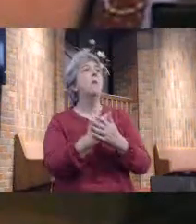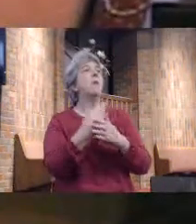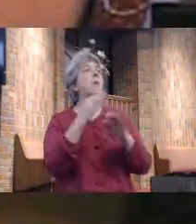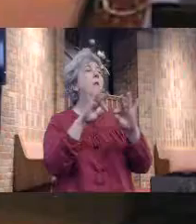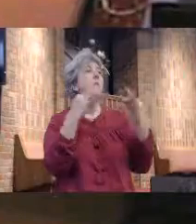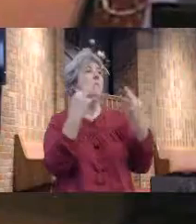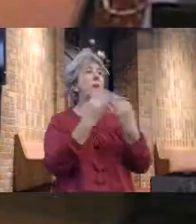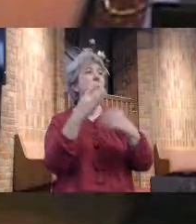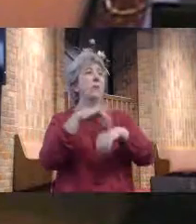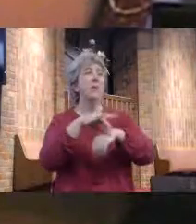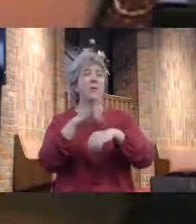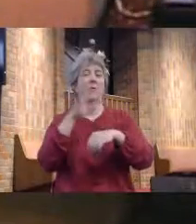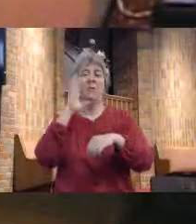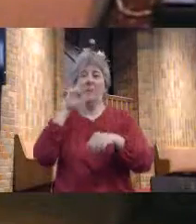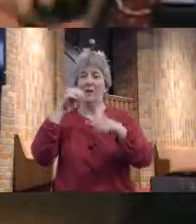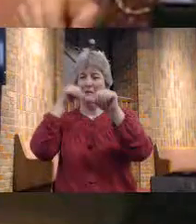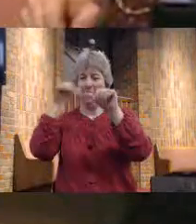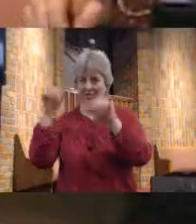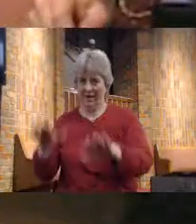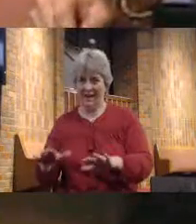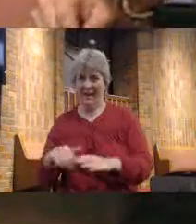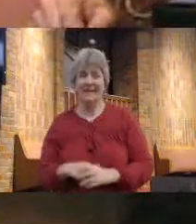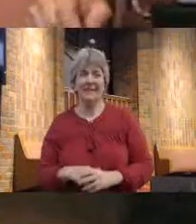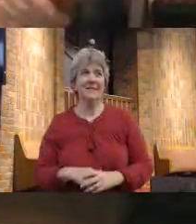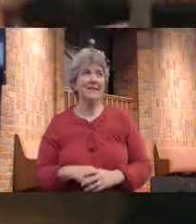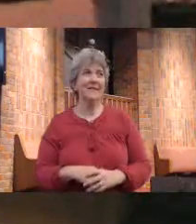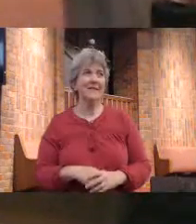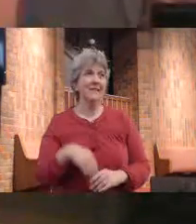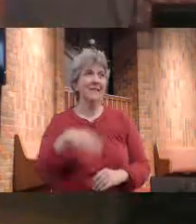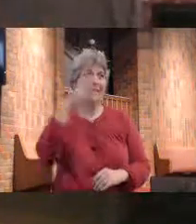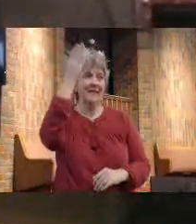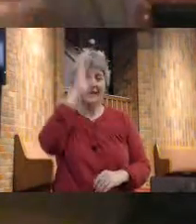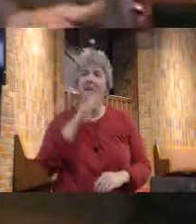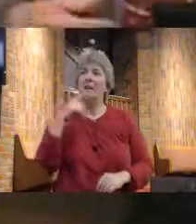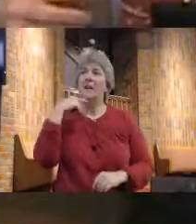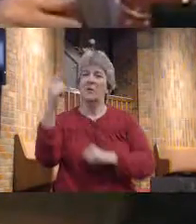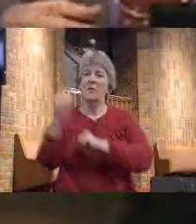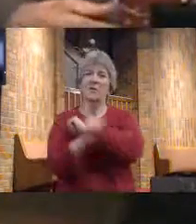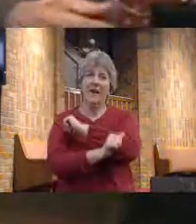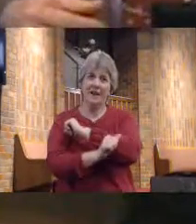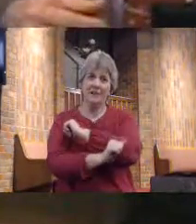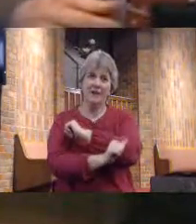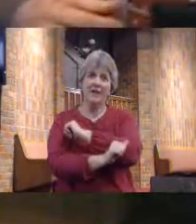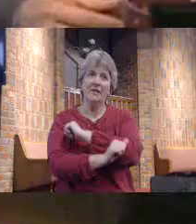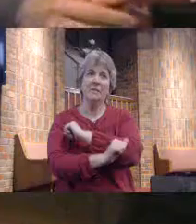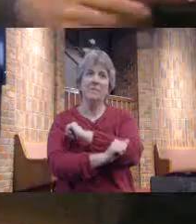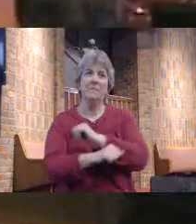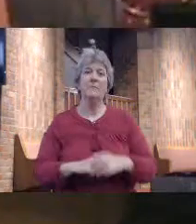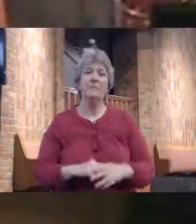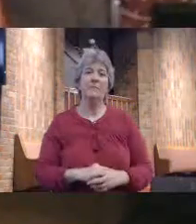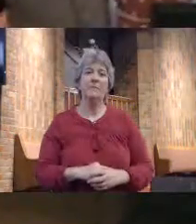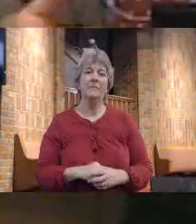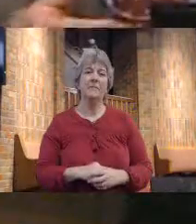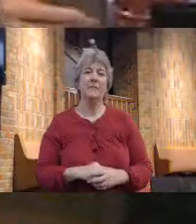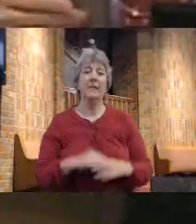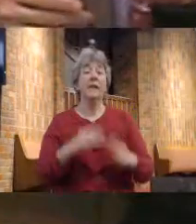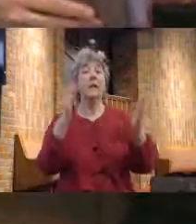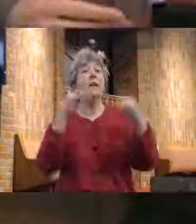blessed. God said that to Abraham. In chapter 15, a little later, God renews His